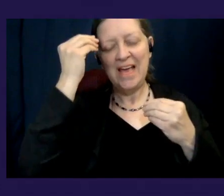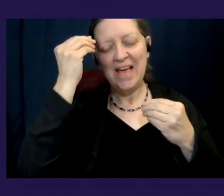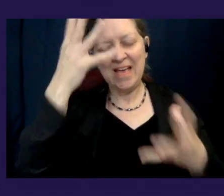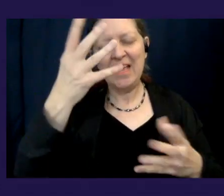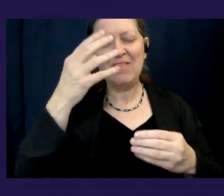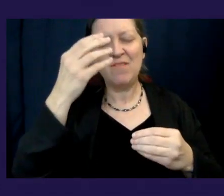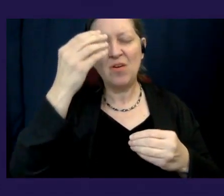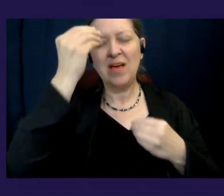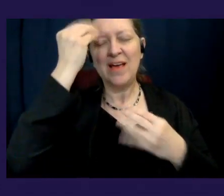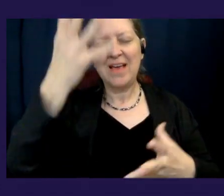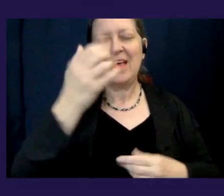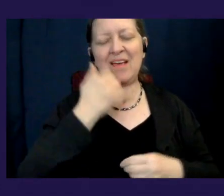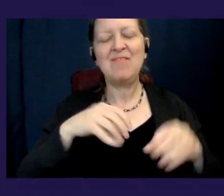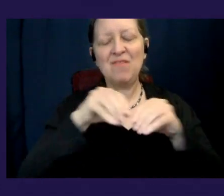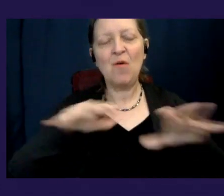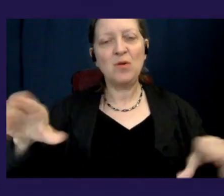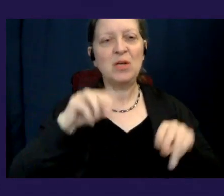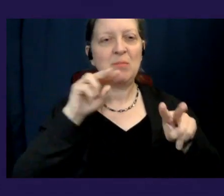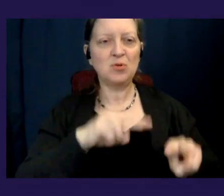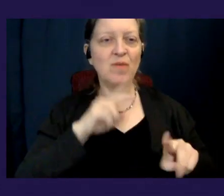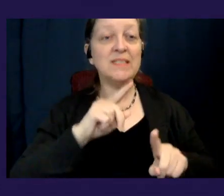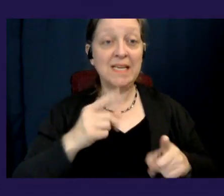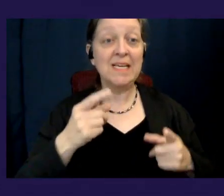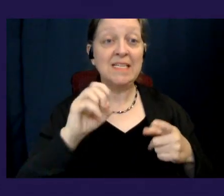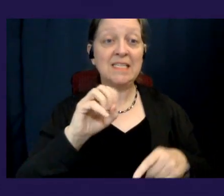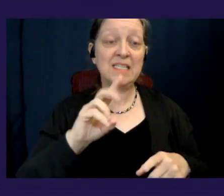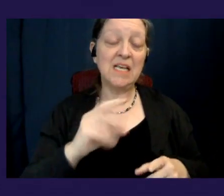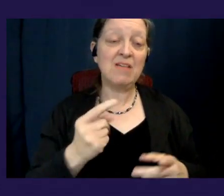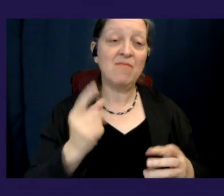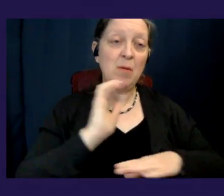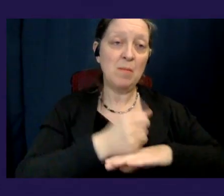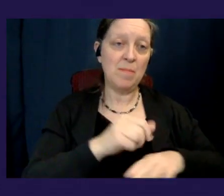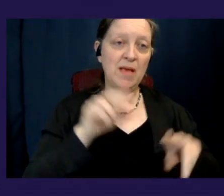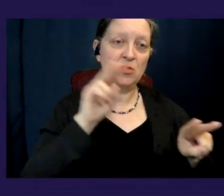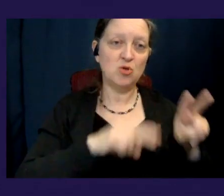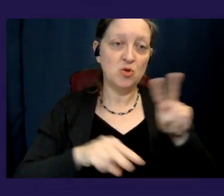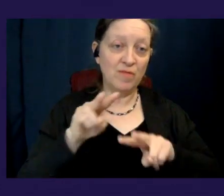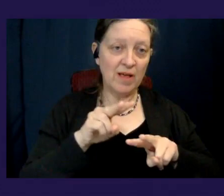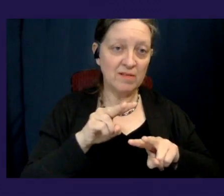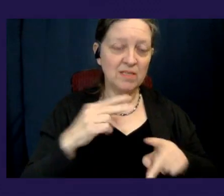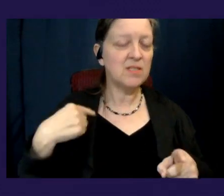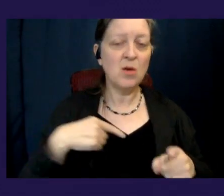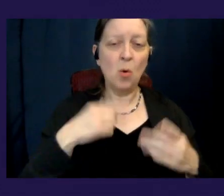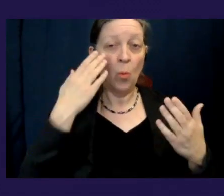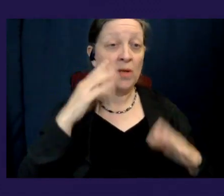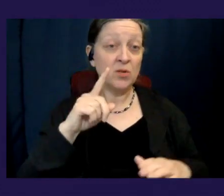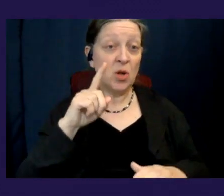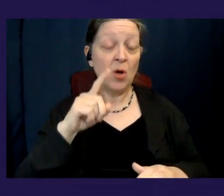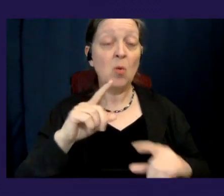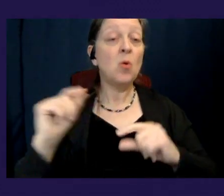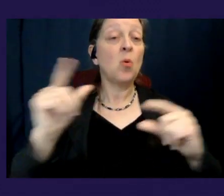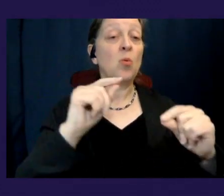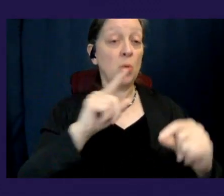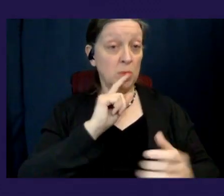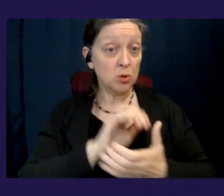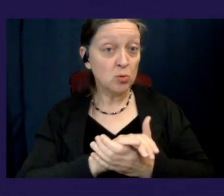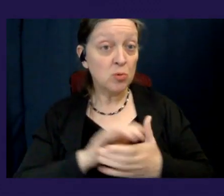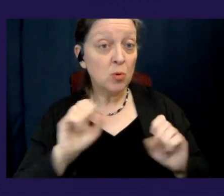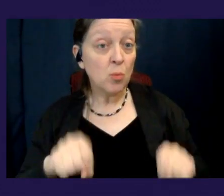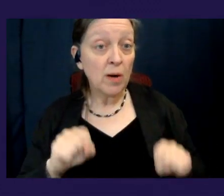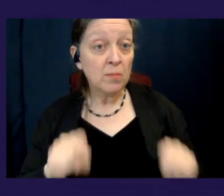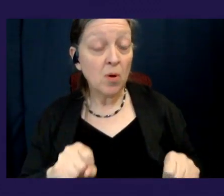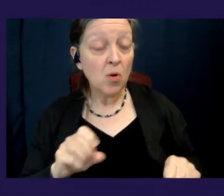We do not know the credibility of a lot of these rumors that are circulating, and it makes it very difficult to define things like misinformation.